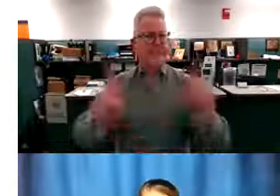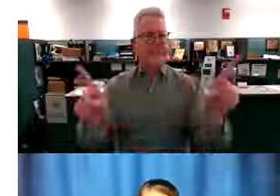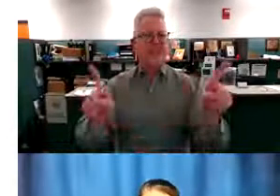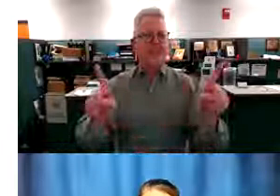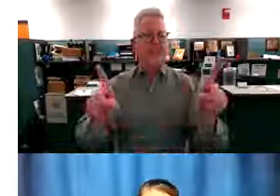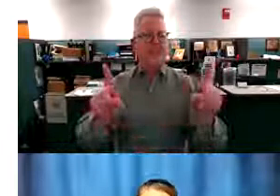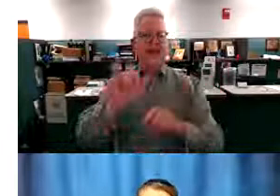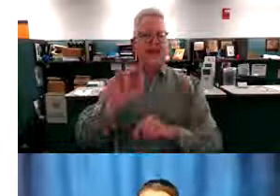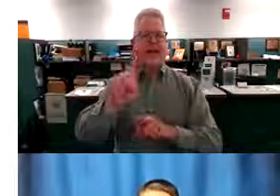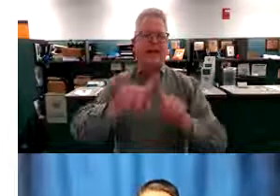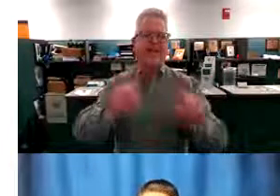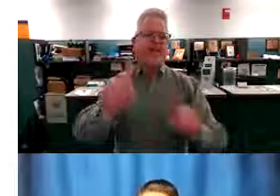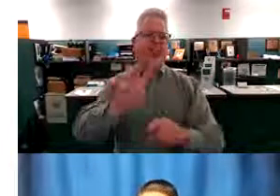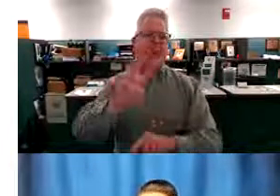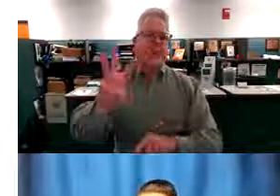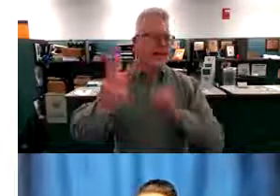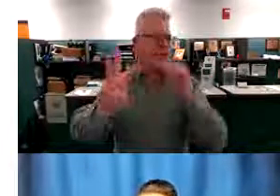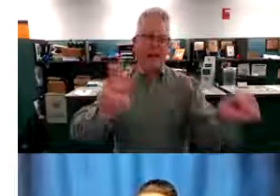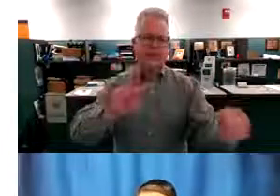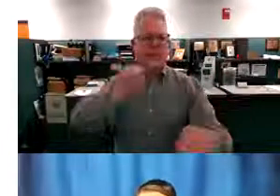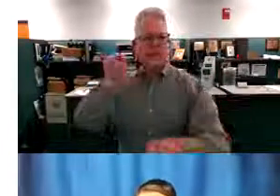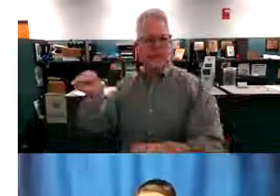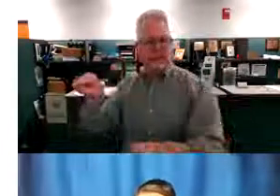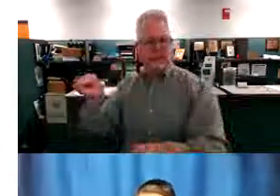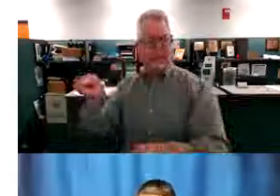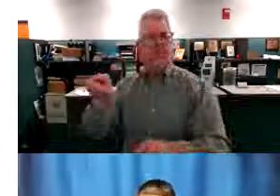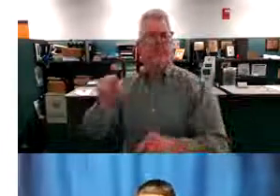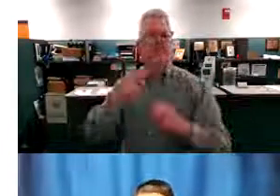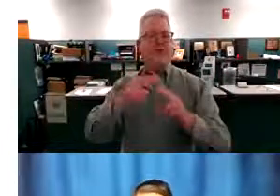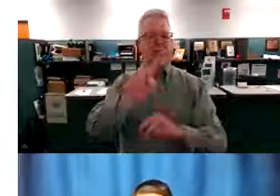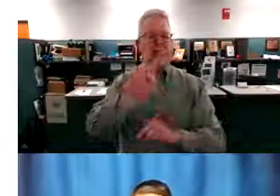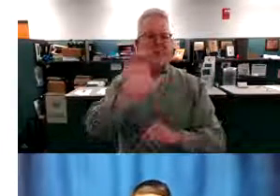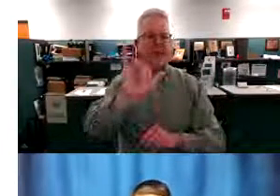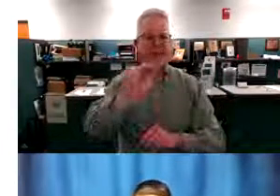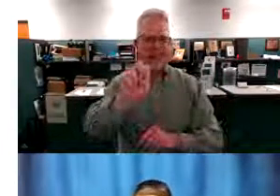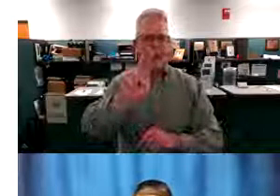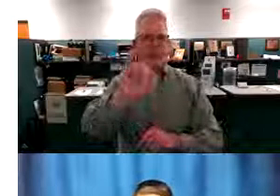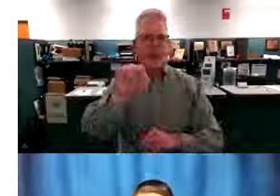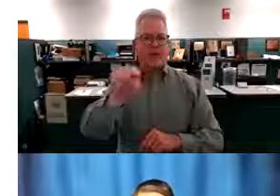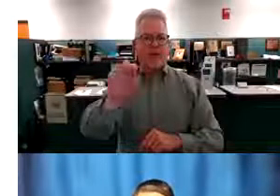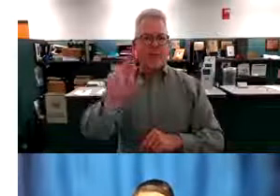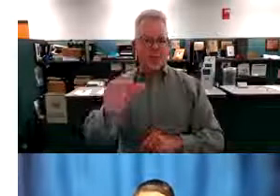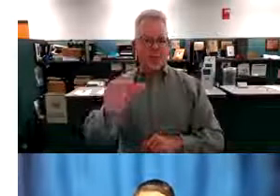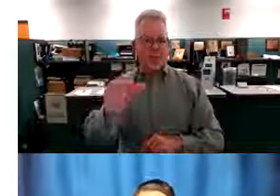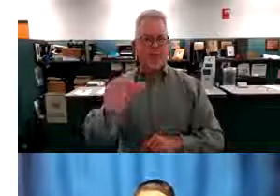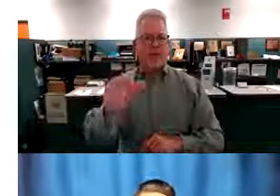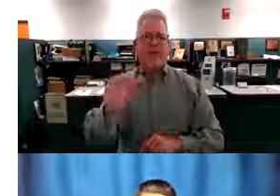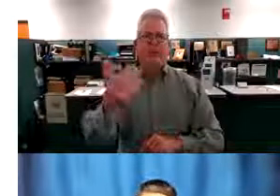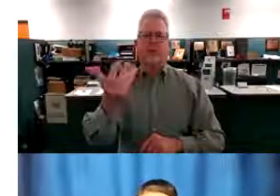about reserving an appointment for a vaccine, it's a different website. It's not this same website. So